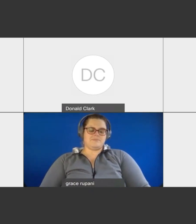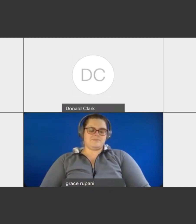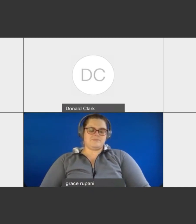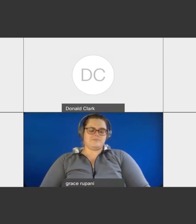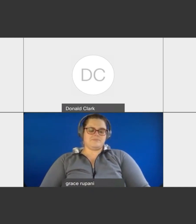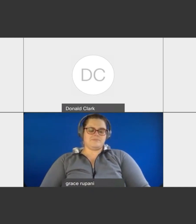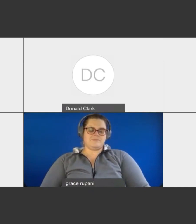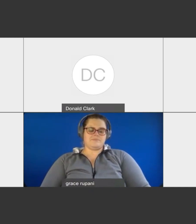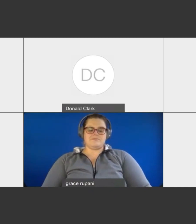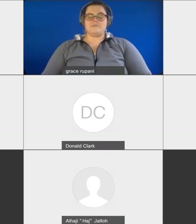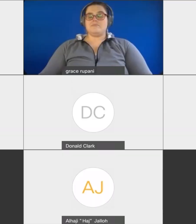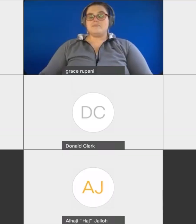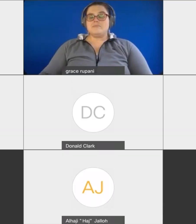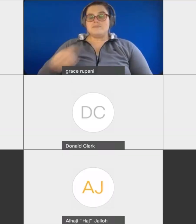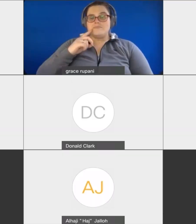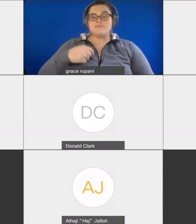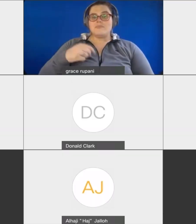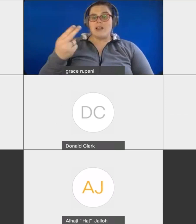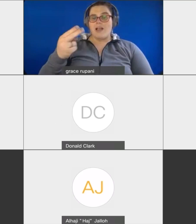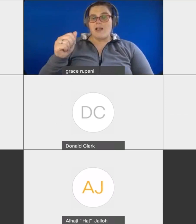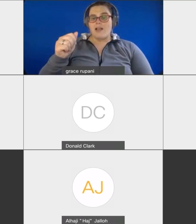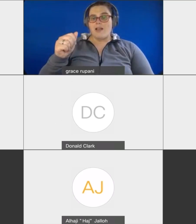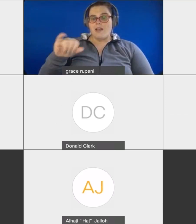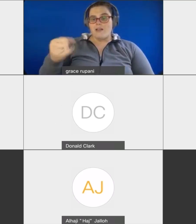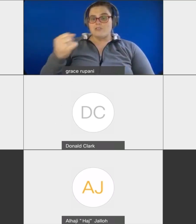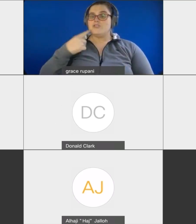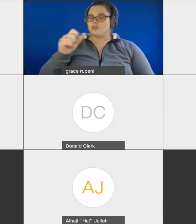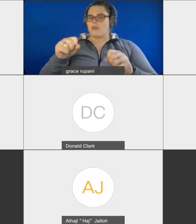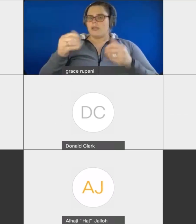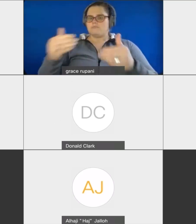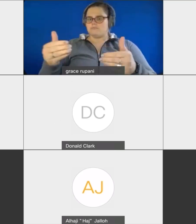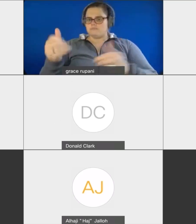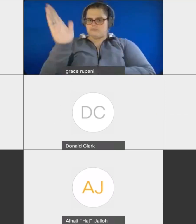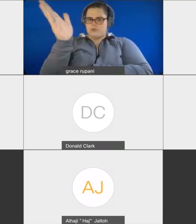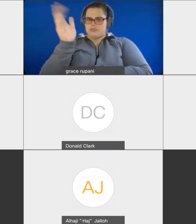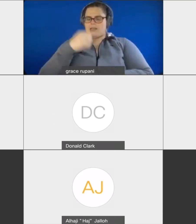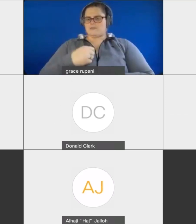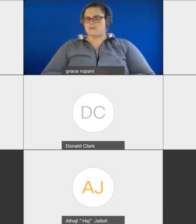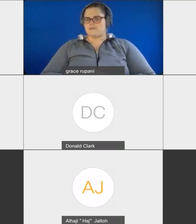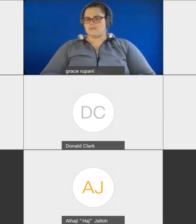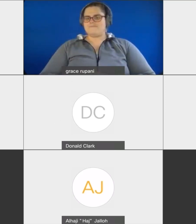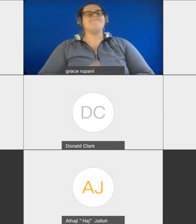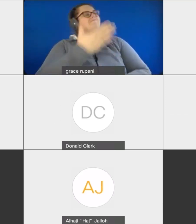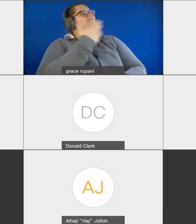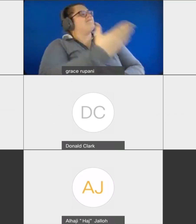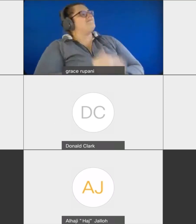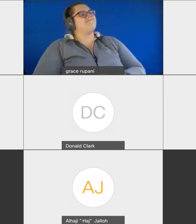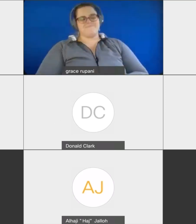Alaji, you're now unmuted. I'm also making you a panelist so you can share your presentation. Thank you.